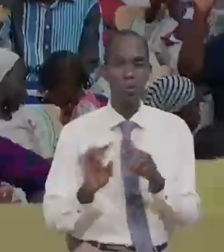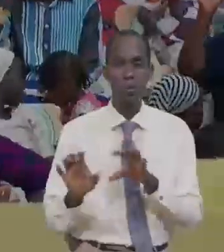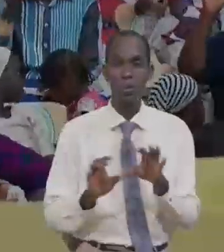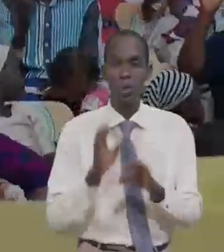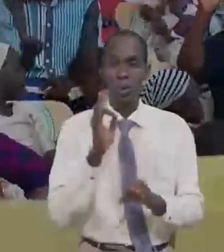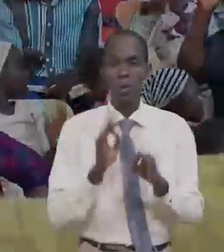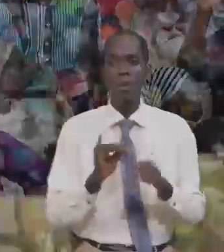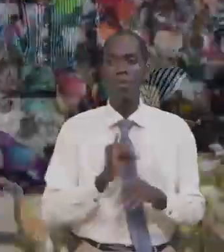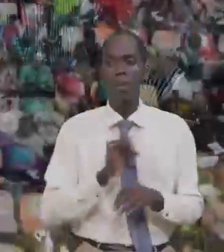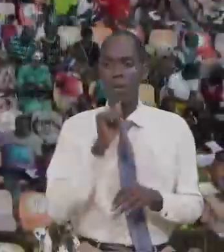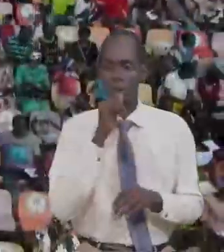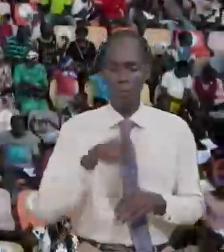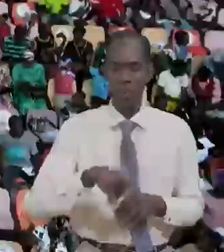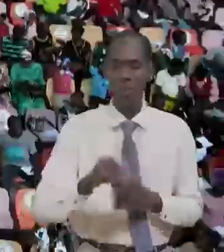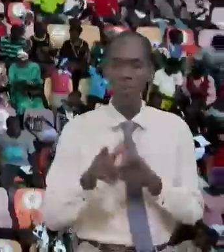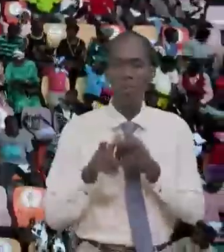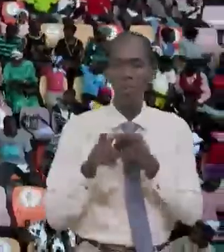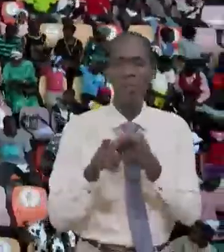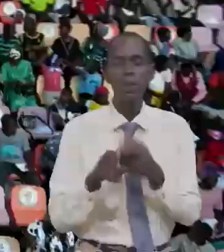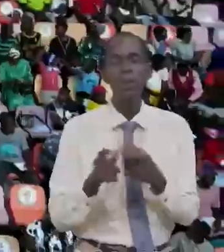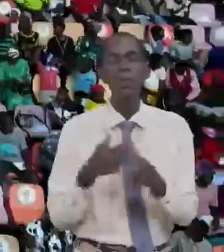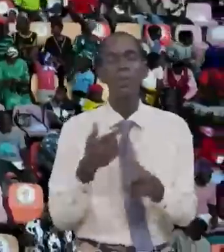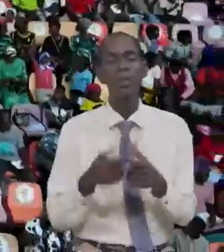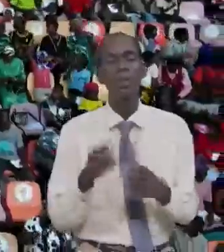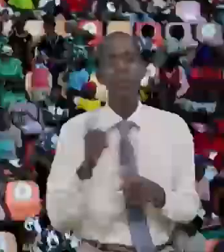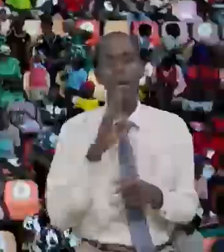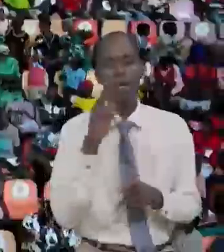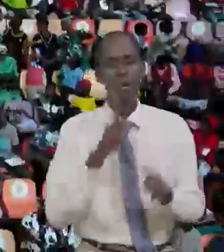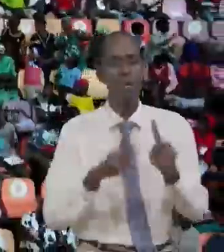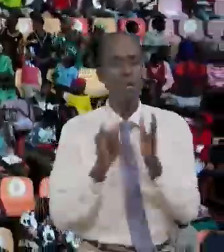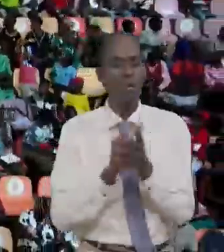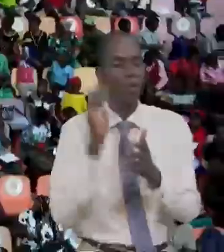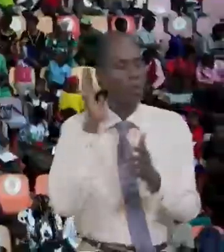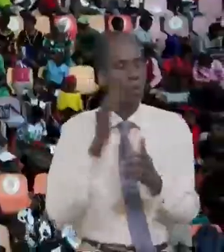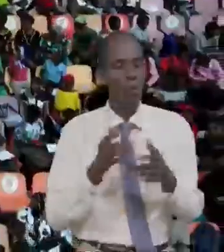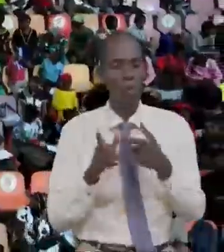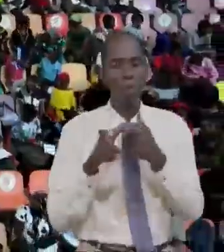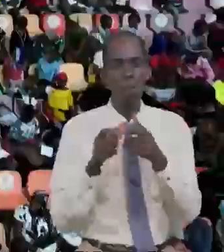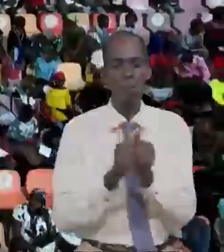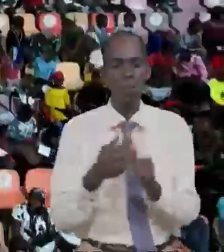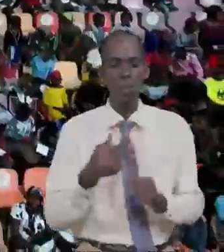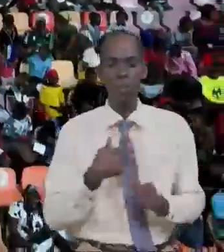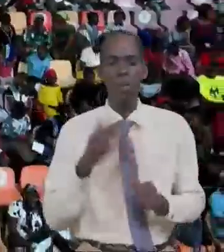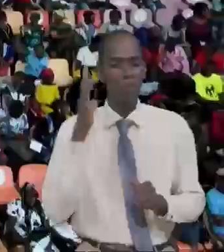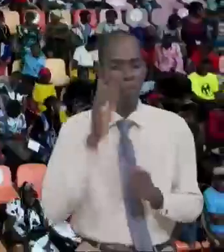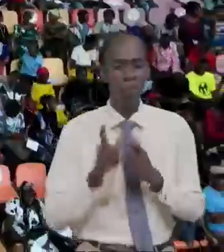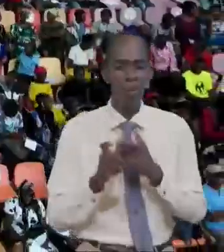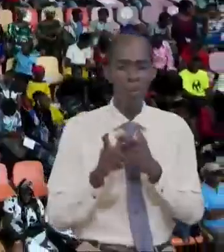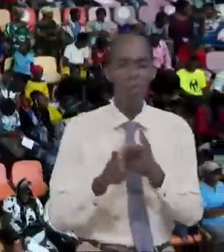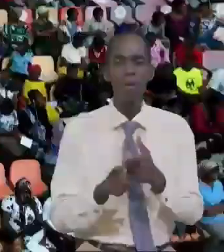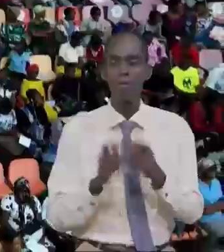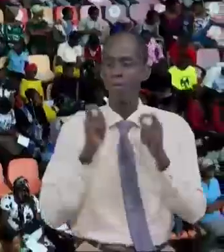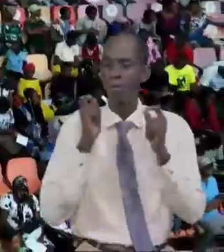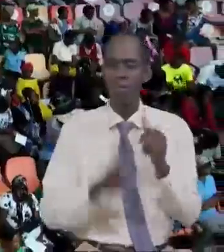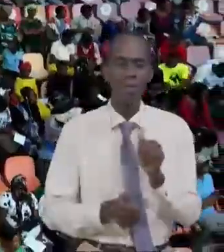faster. And you will go beyond in Jesus' name. I